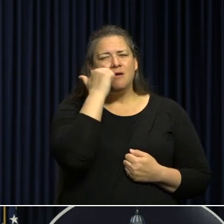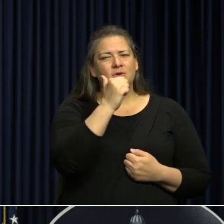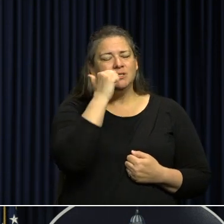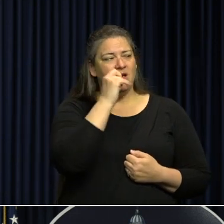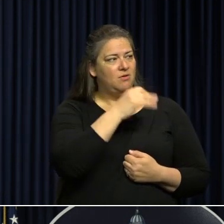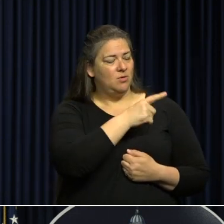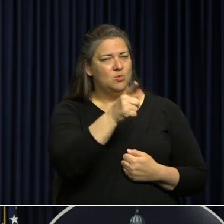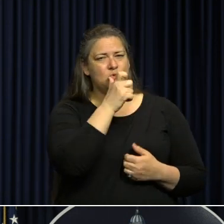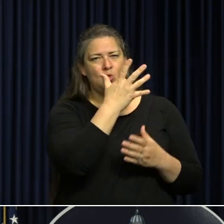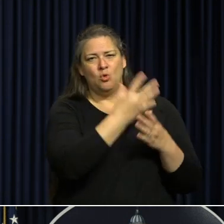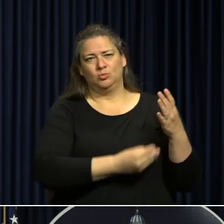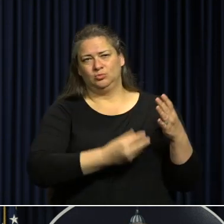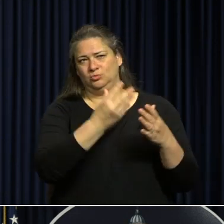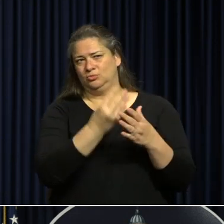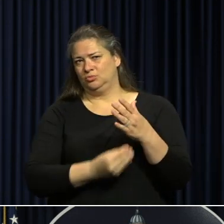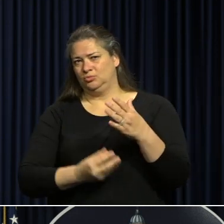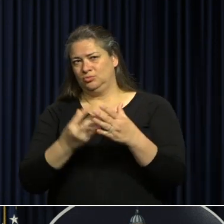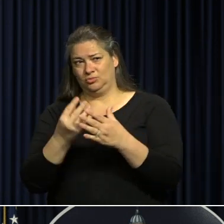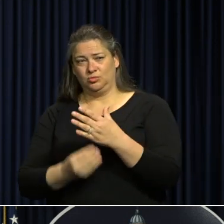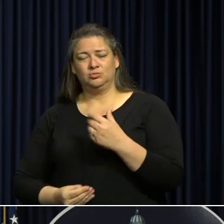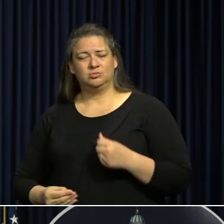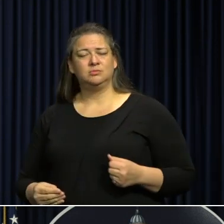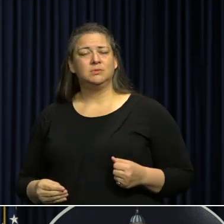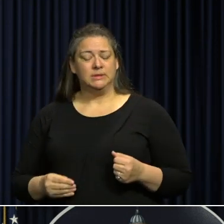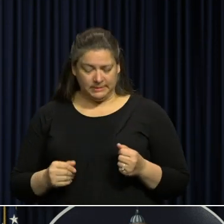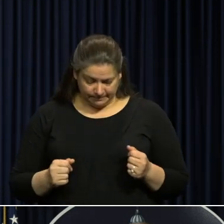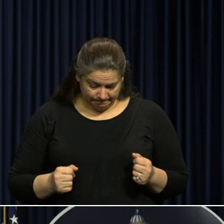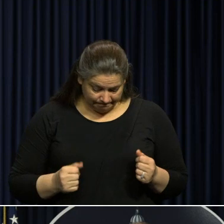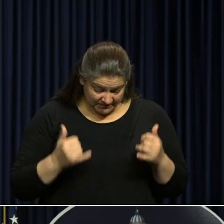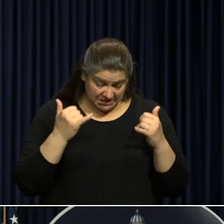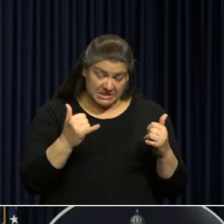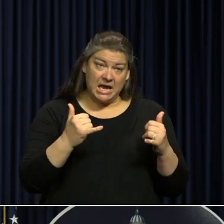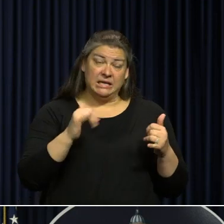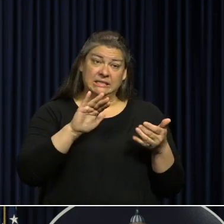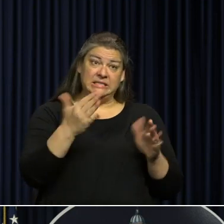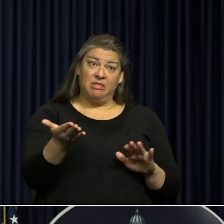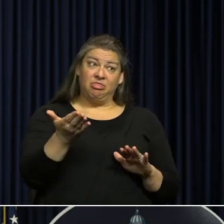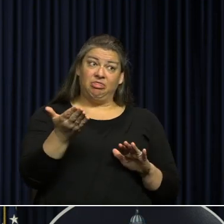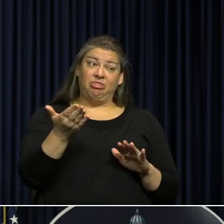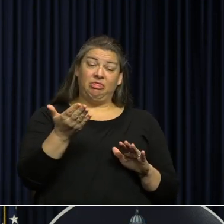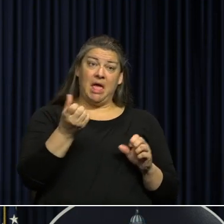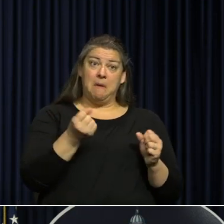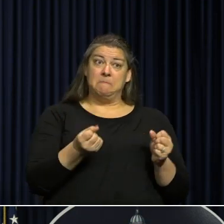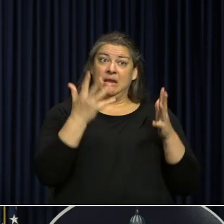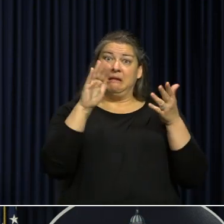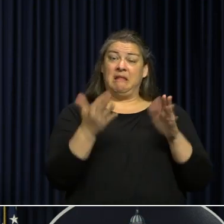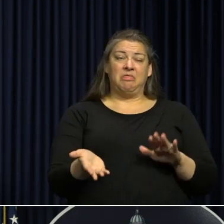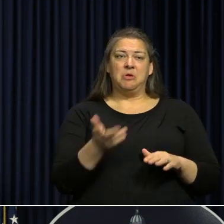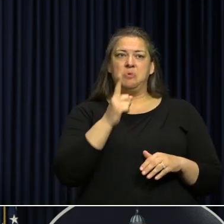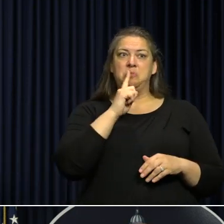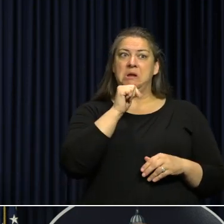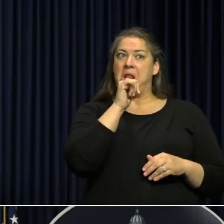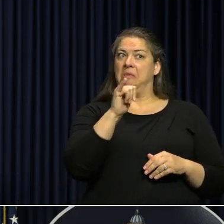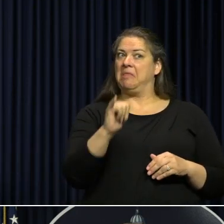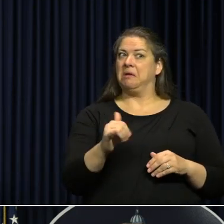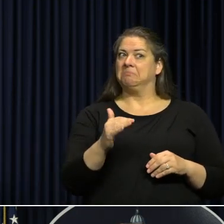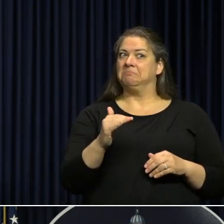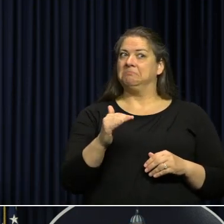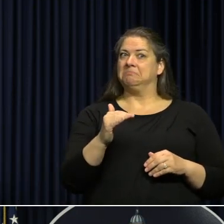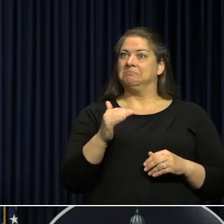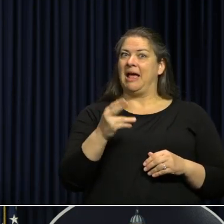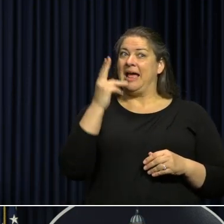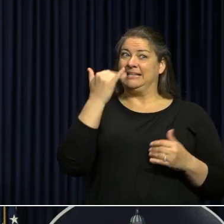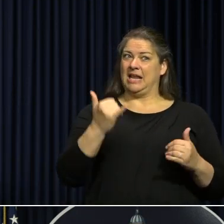we've lost. Today we have the lowest death toll that we have had in a while. And for that, I'm